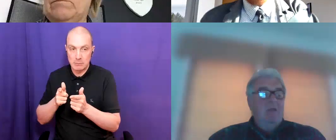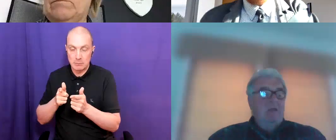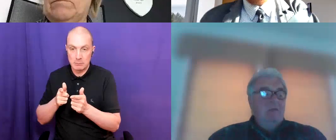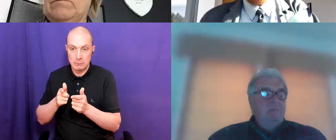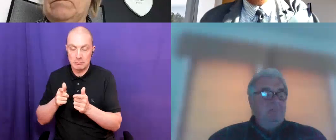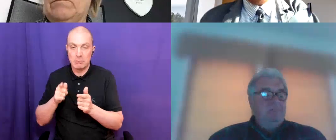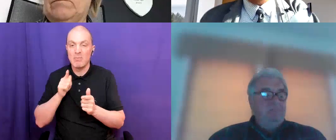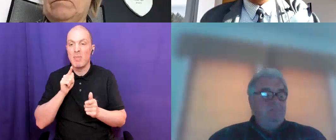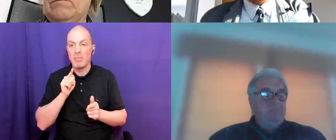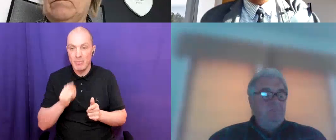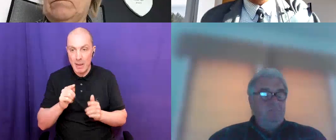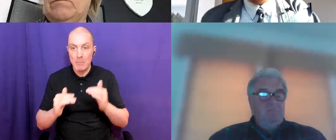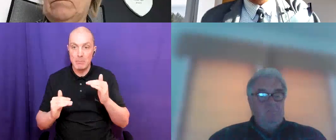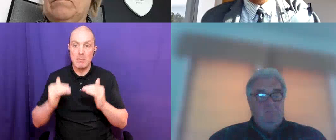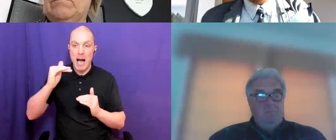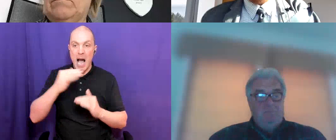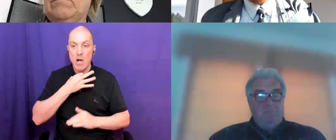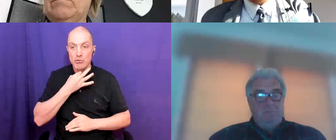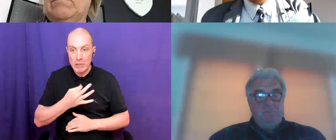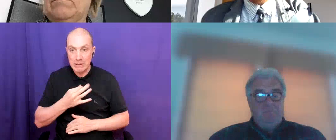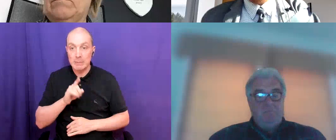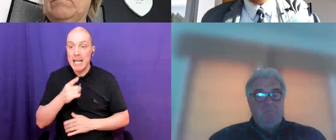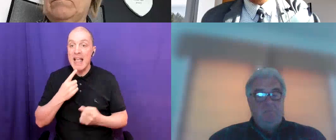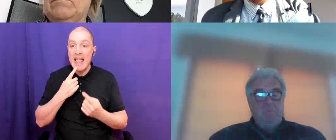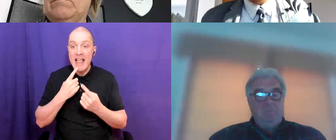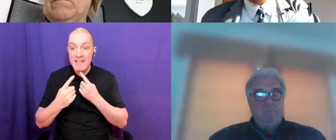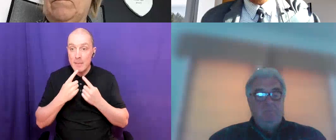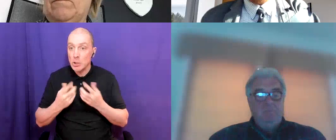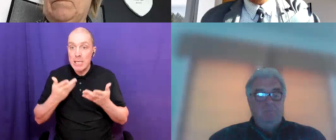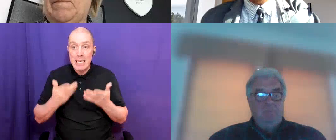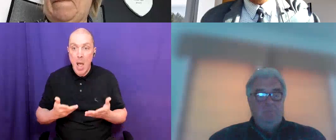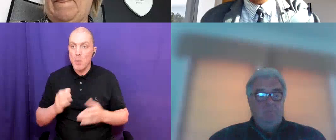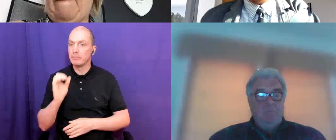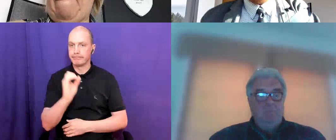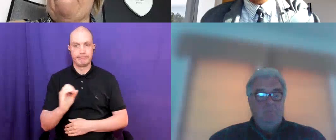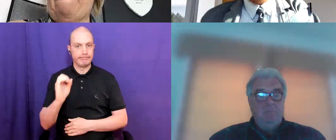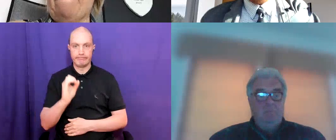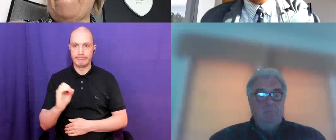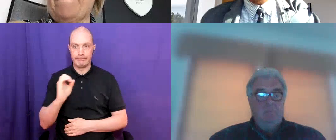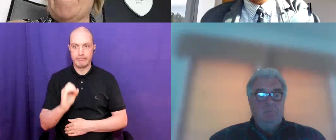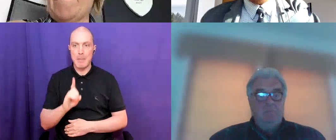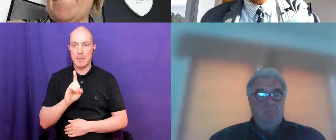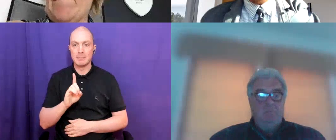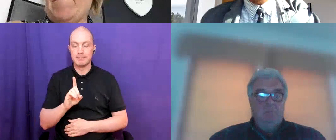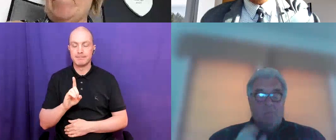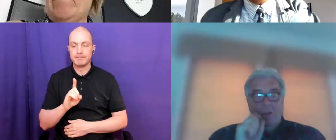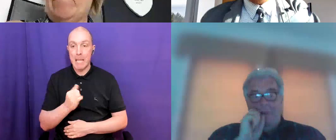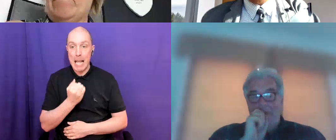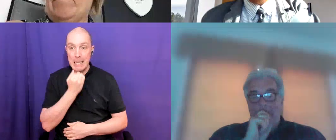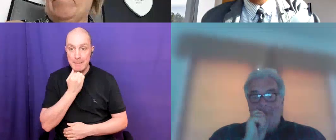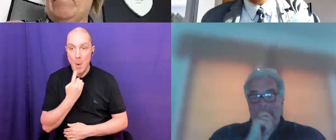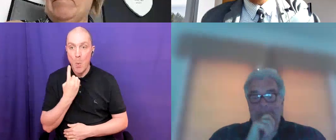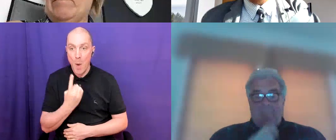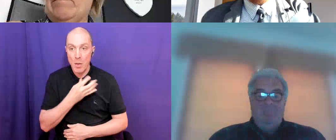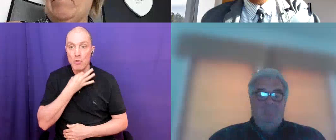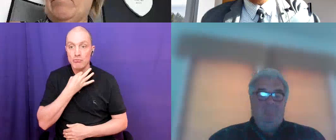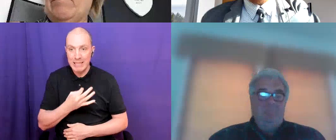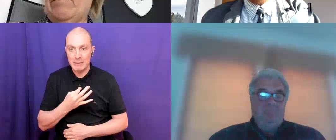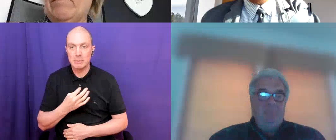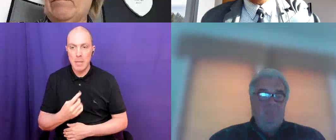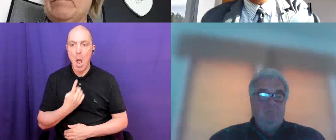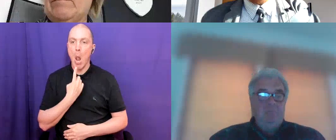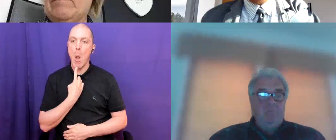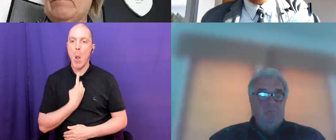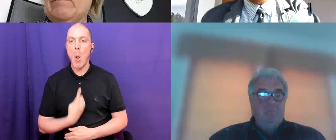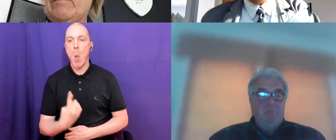a specific threat in relation to this election or to any candidates standing across Lanarkshire. Police Scotland have a robust